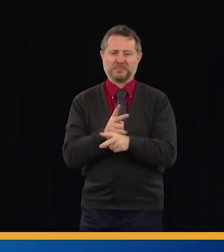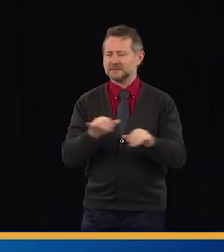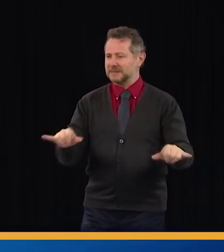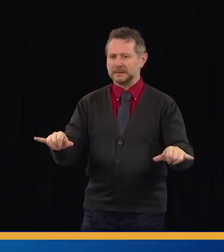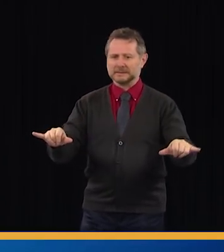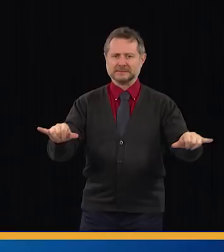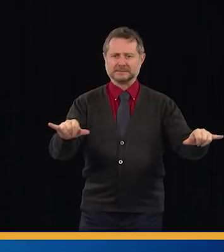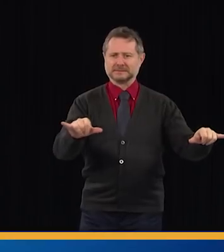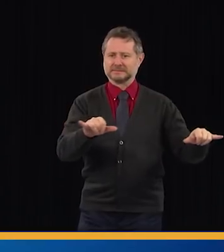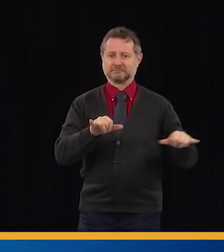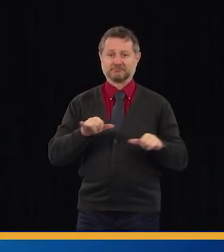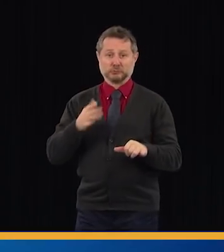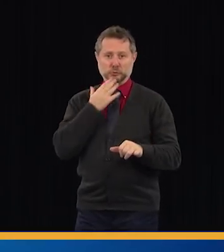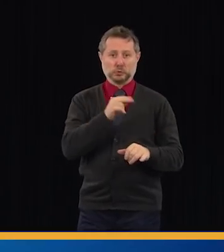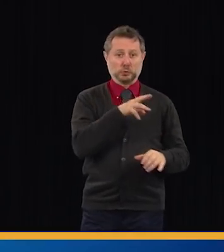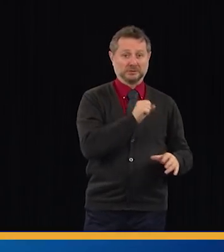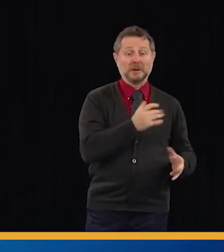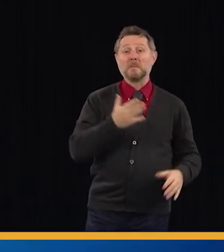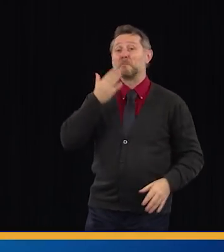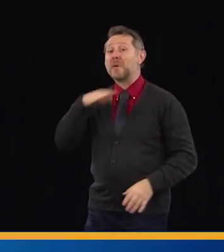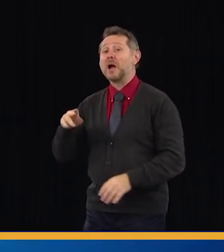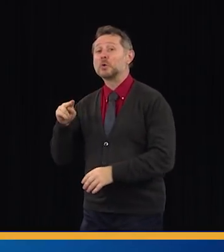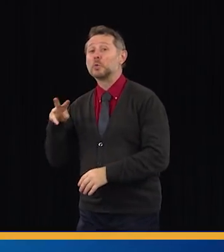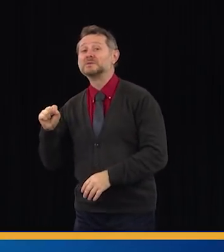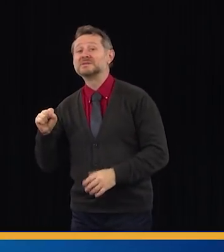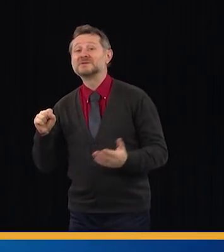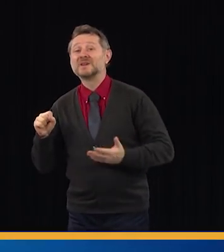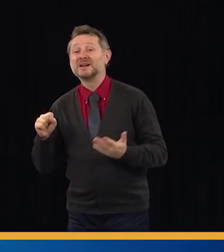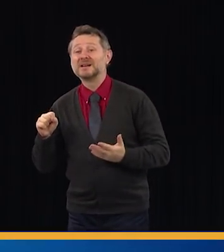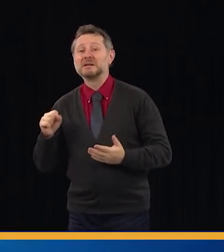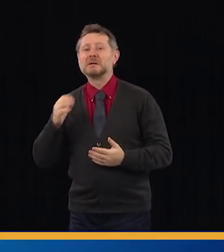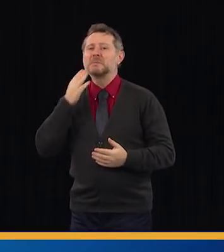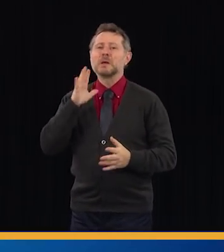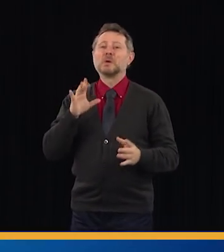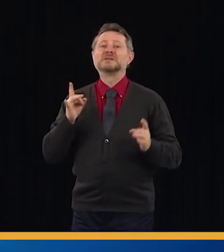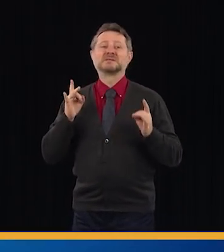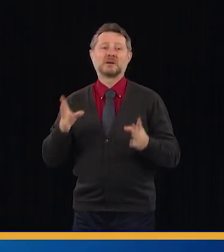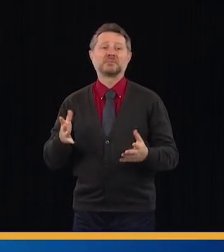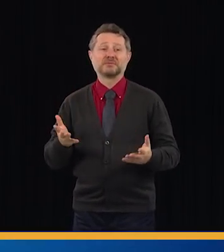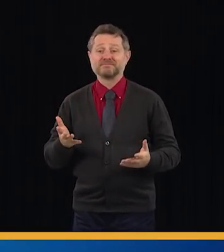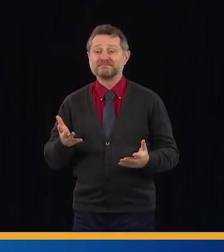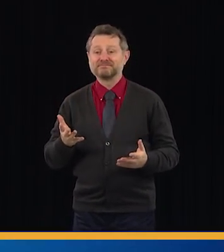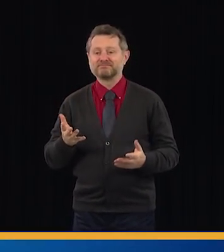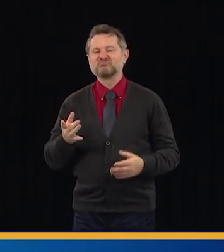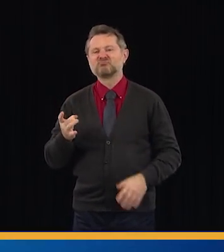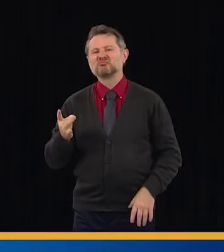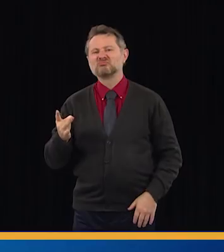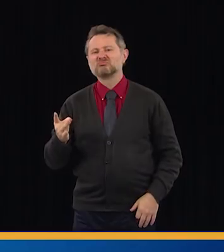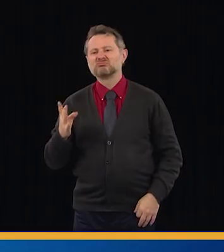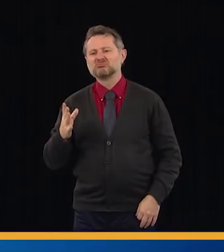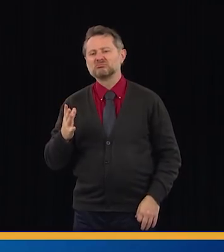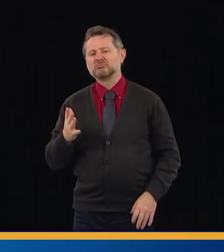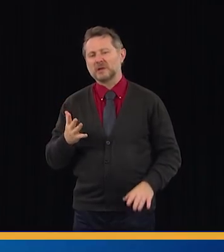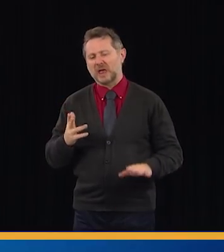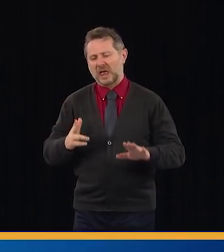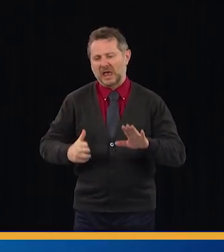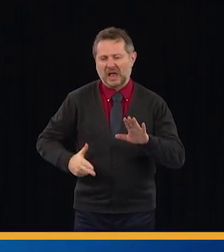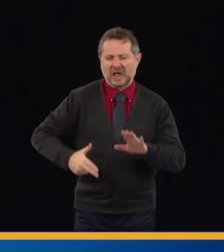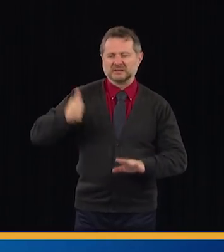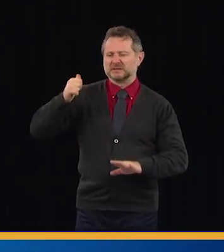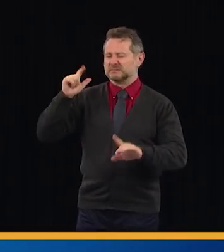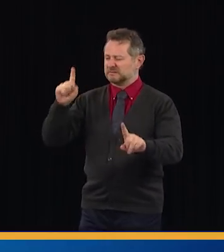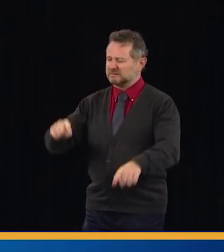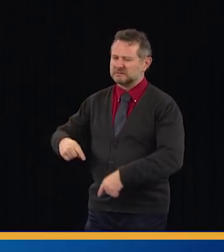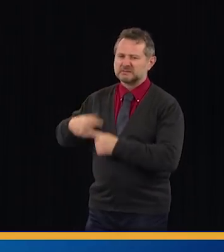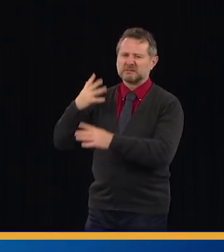news isn't just bad. The bad news is actually terrible. Highest single-day death